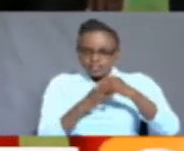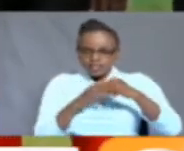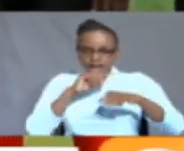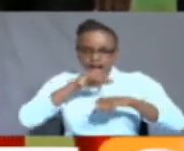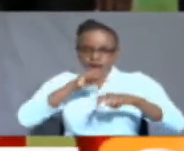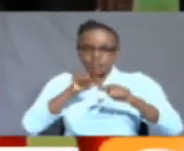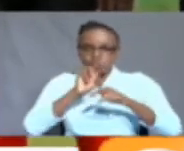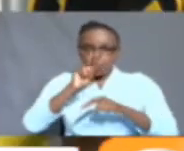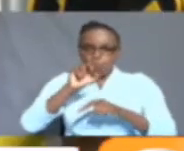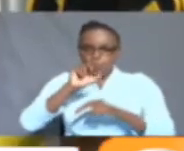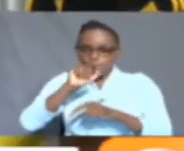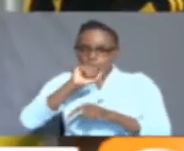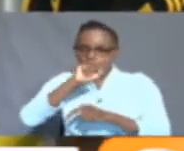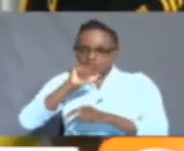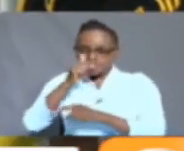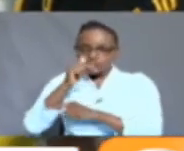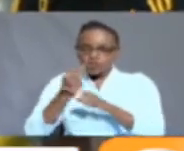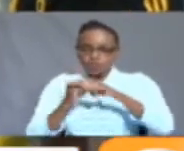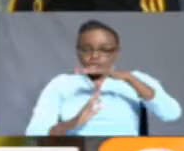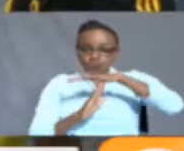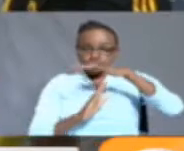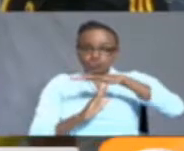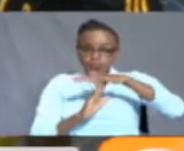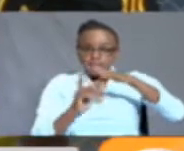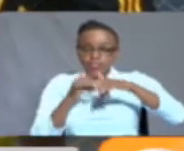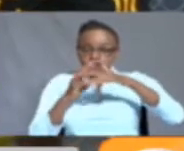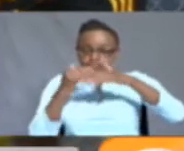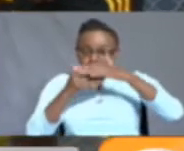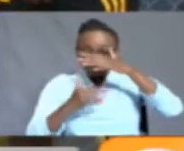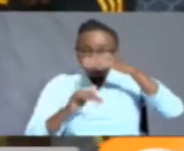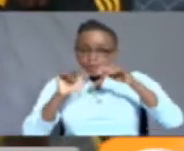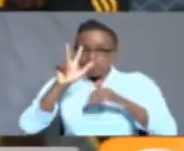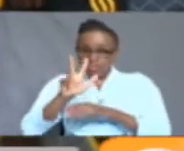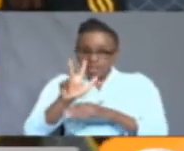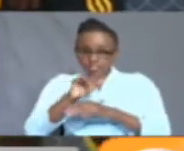who were relegated from the top flight last season, were ranked third on the